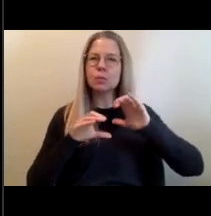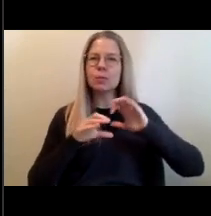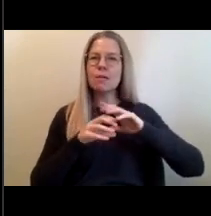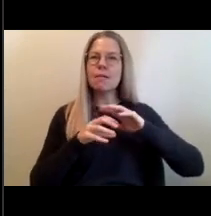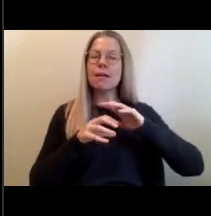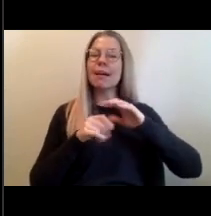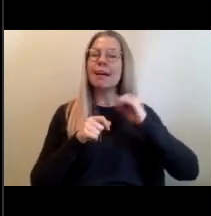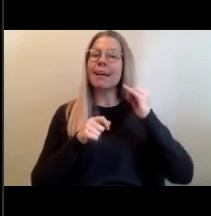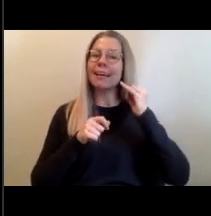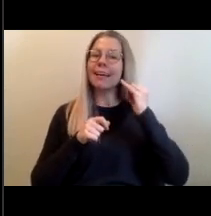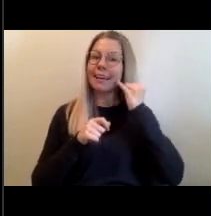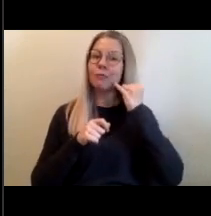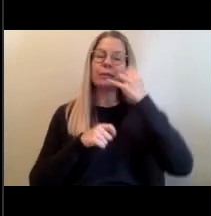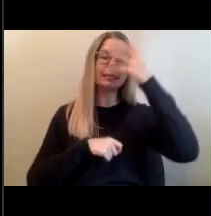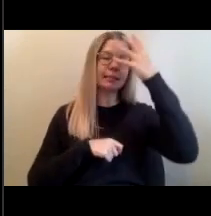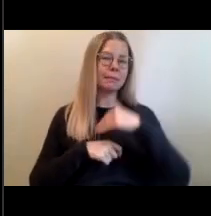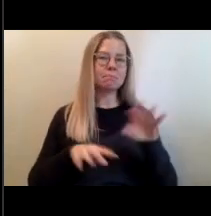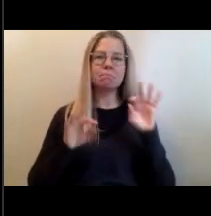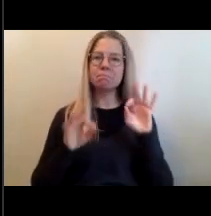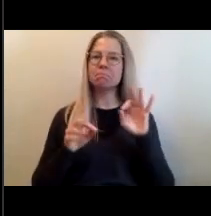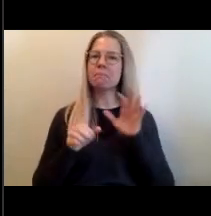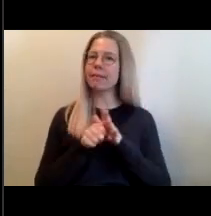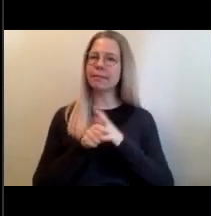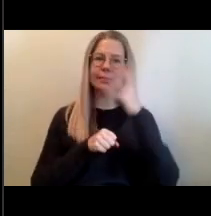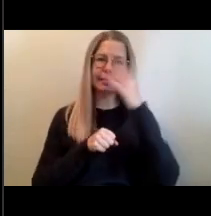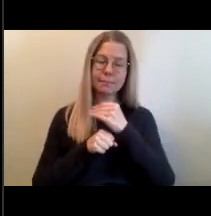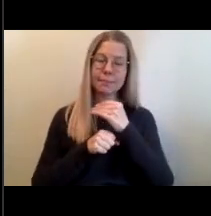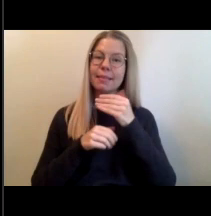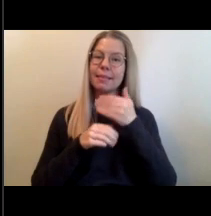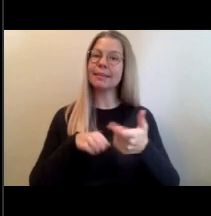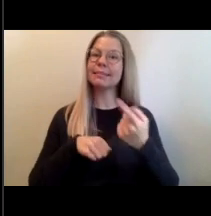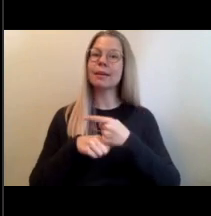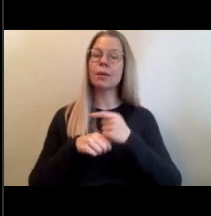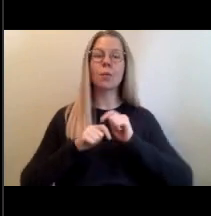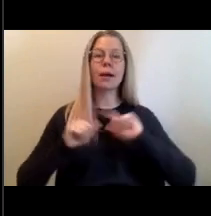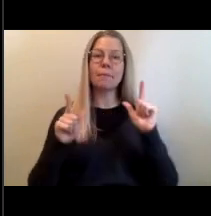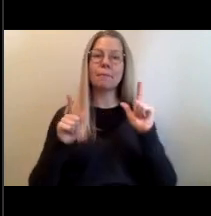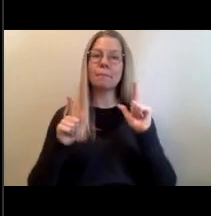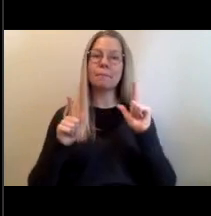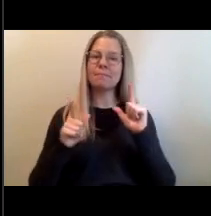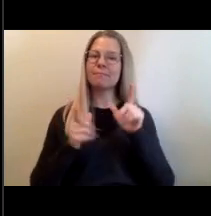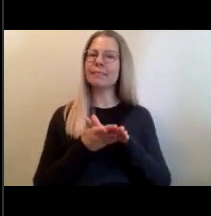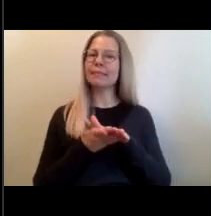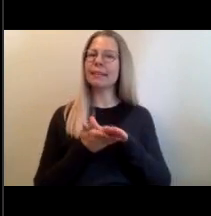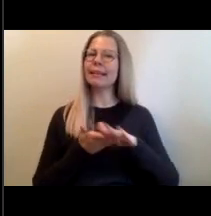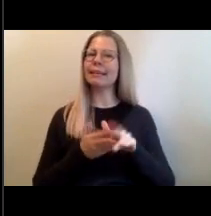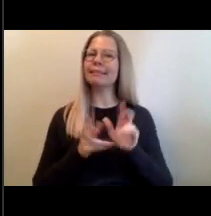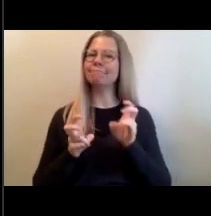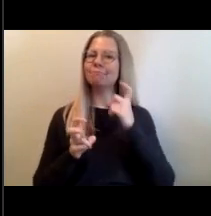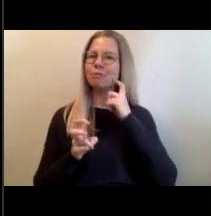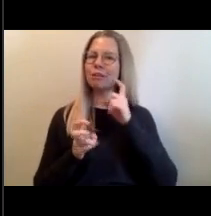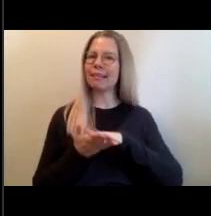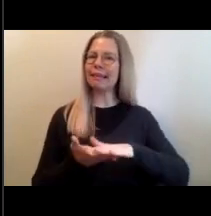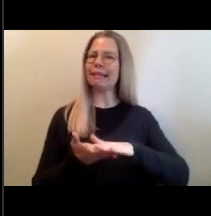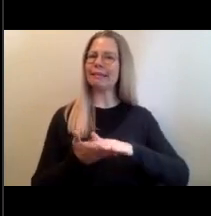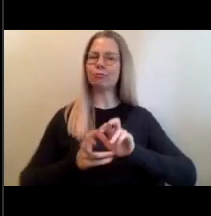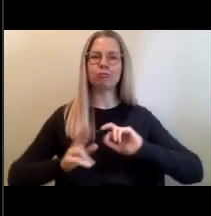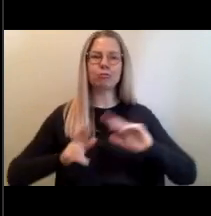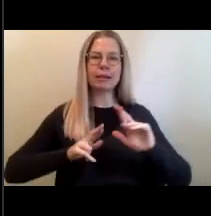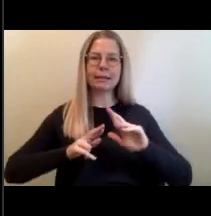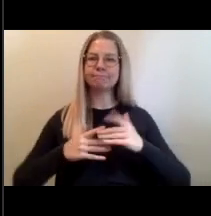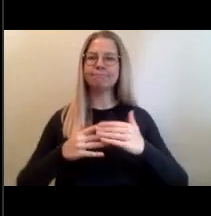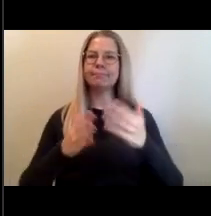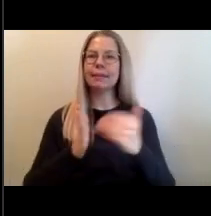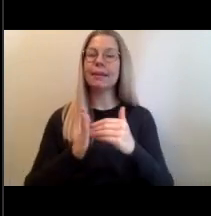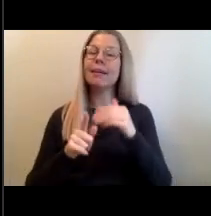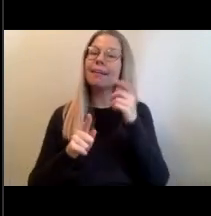day and we've got this clean brain. However, if instead of getting the 7 hours of sleep that we need, let's imagine for a